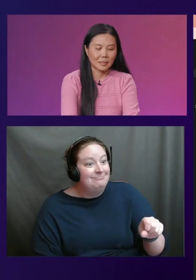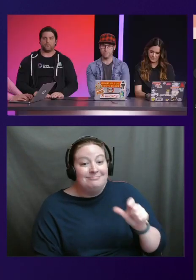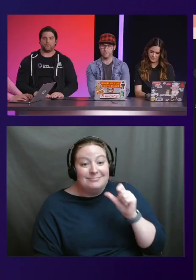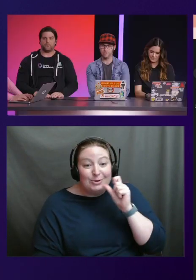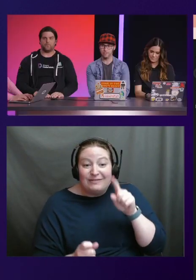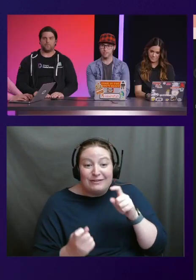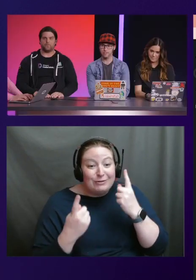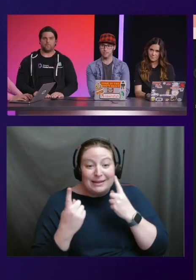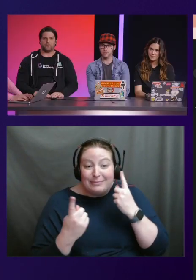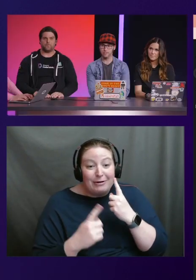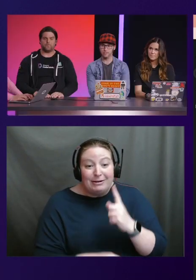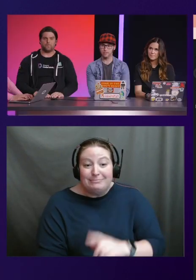No.